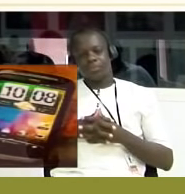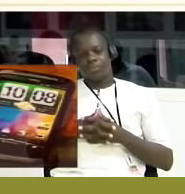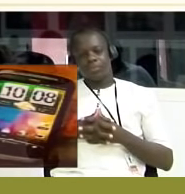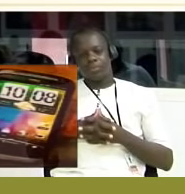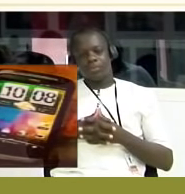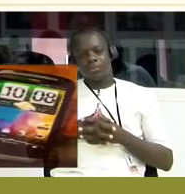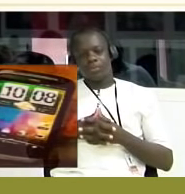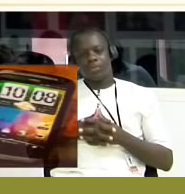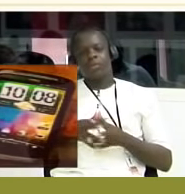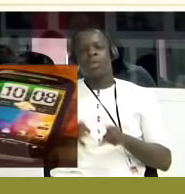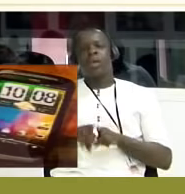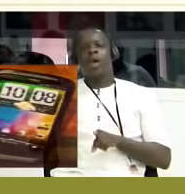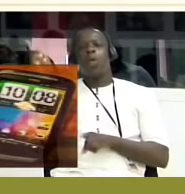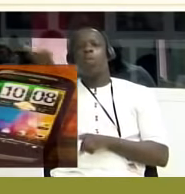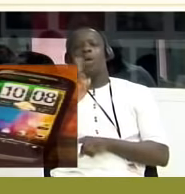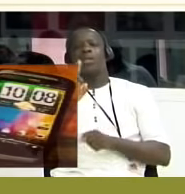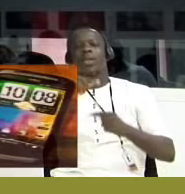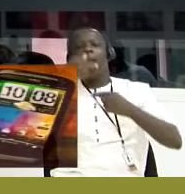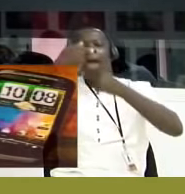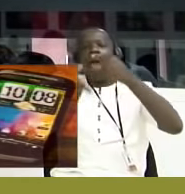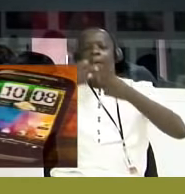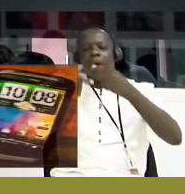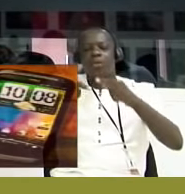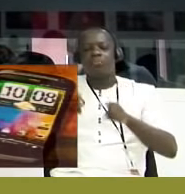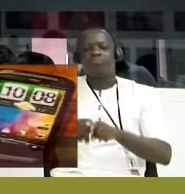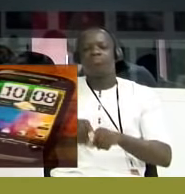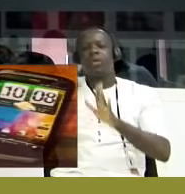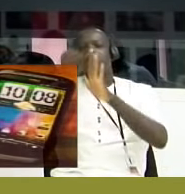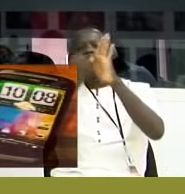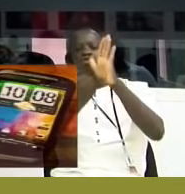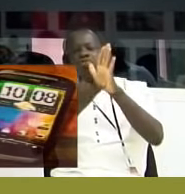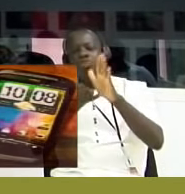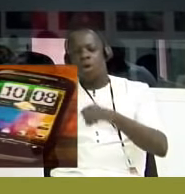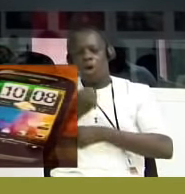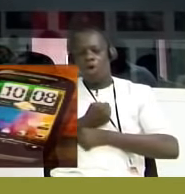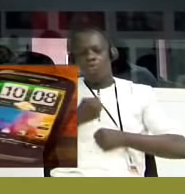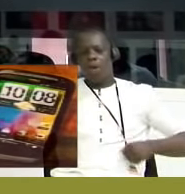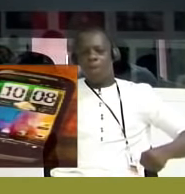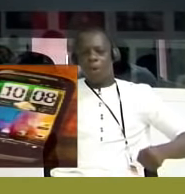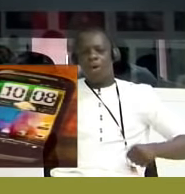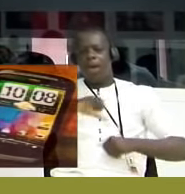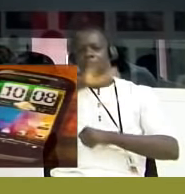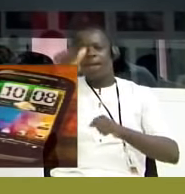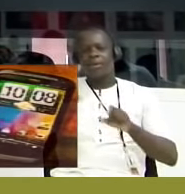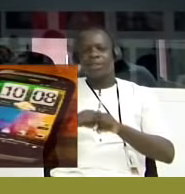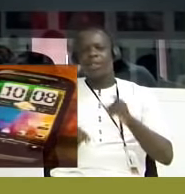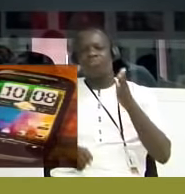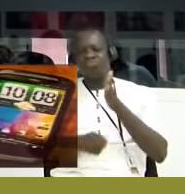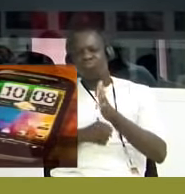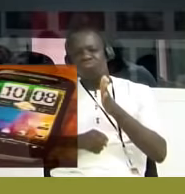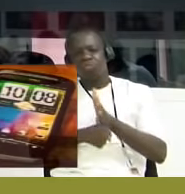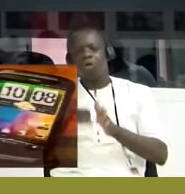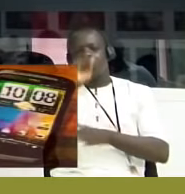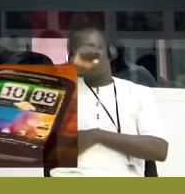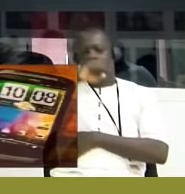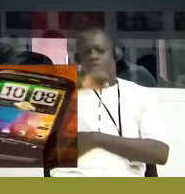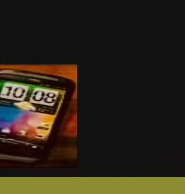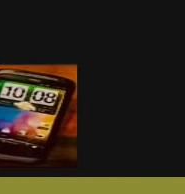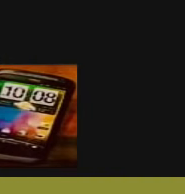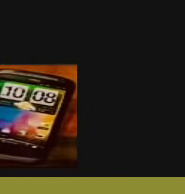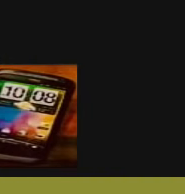What about issues concerning weapons and ammunition? What was your role in relation to that as far as policies?